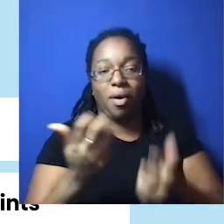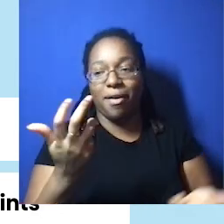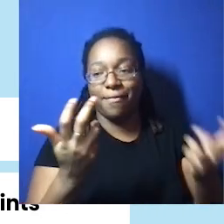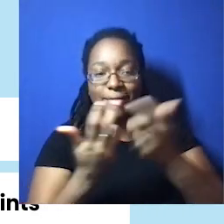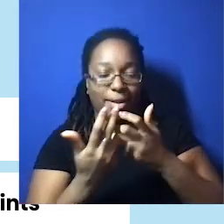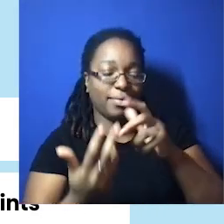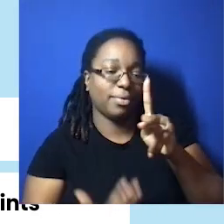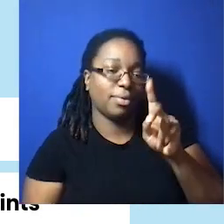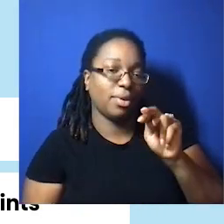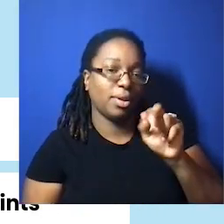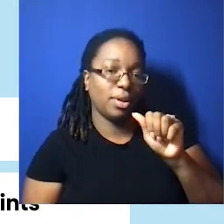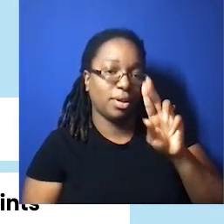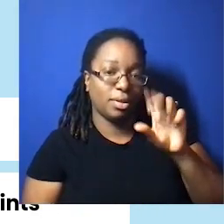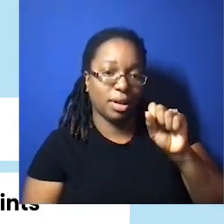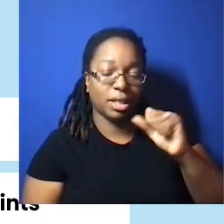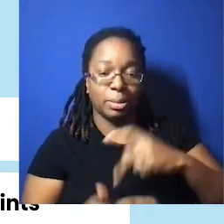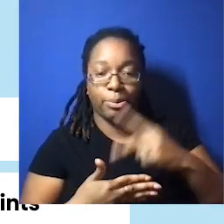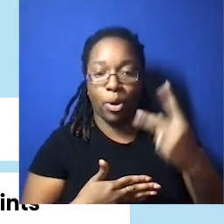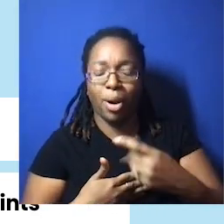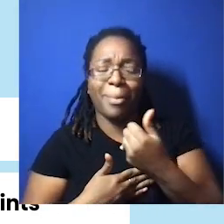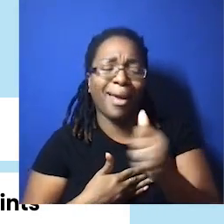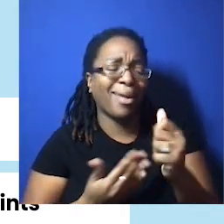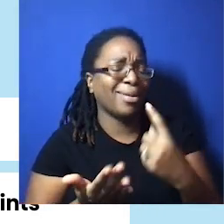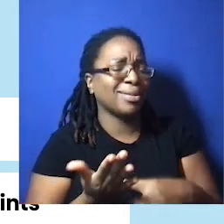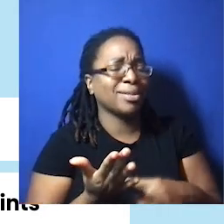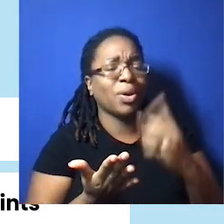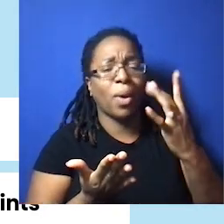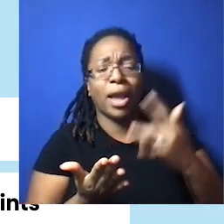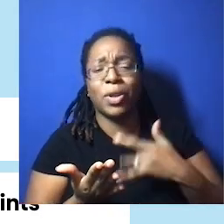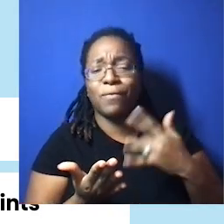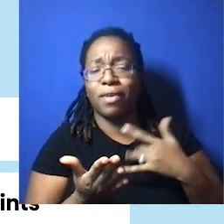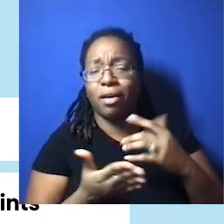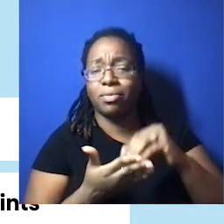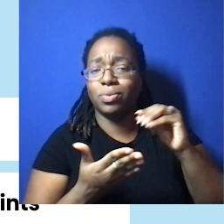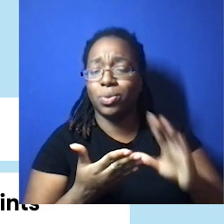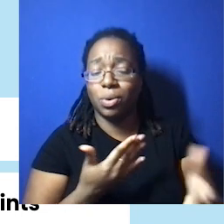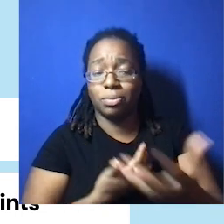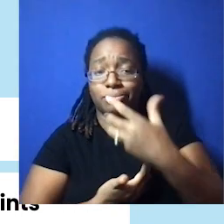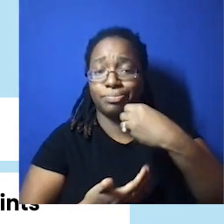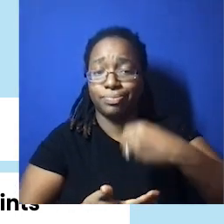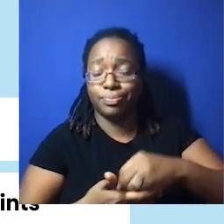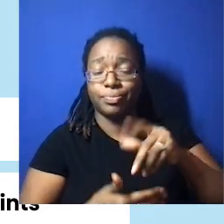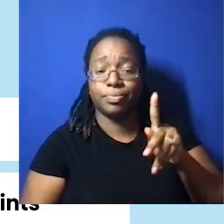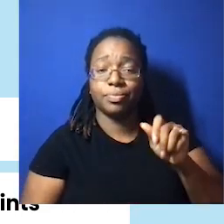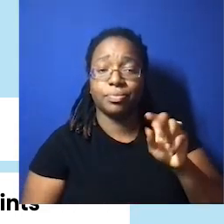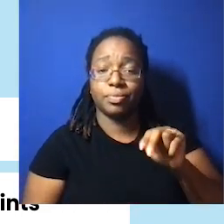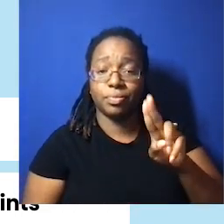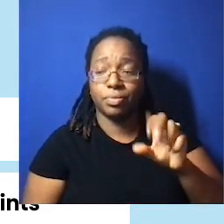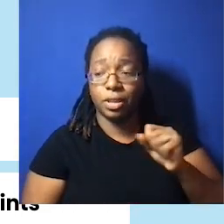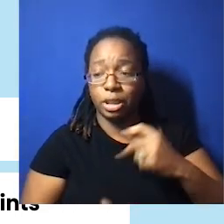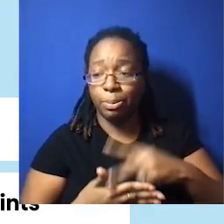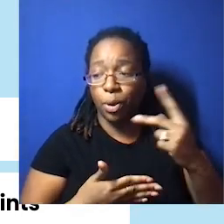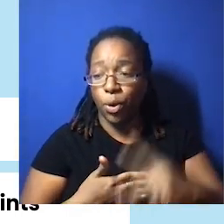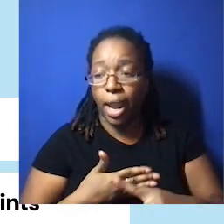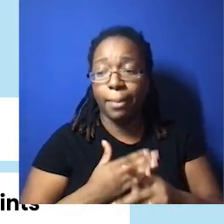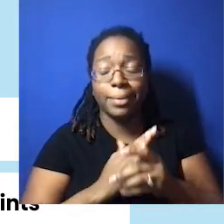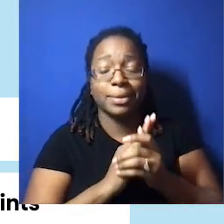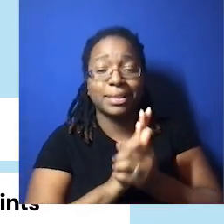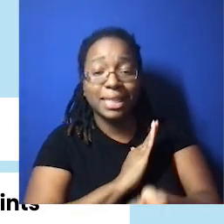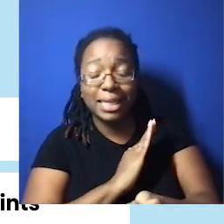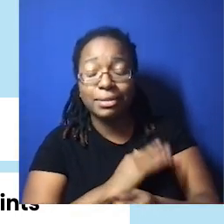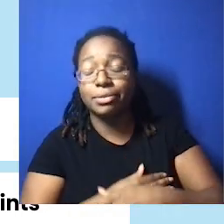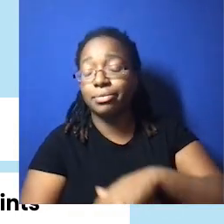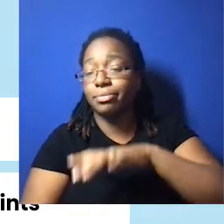program, including any discussion of why the student belongs in the Knauss program, highlighting the skills, academic, professional, or